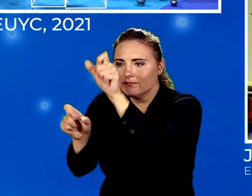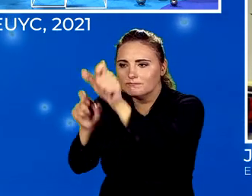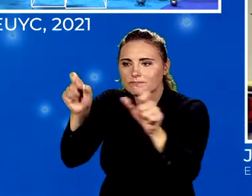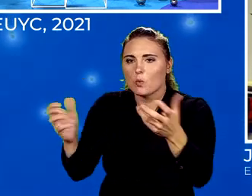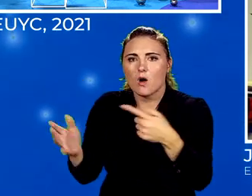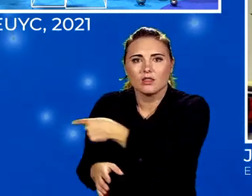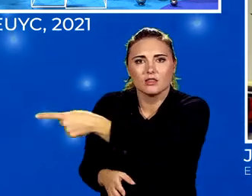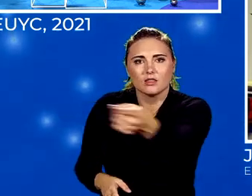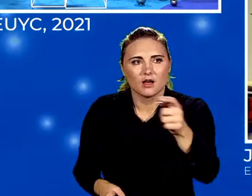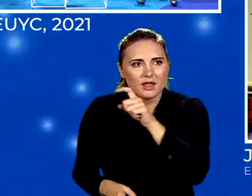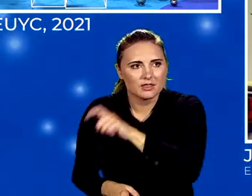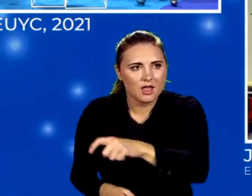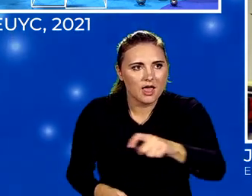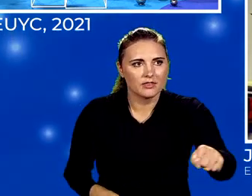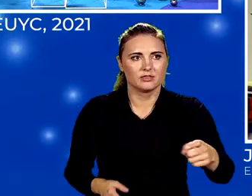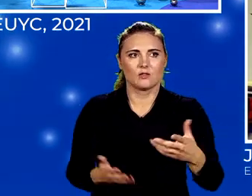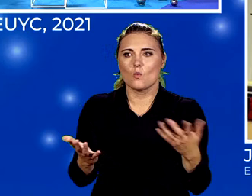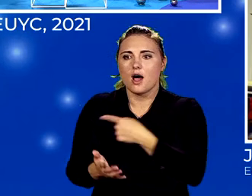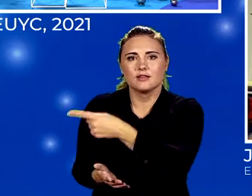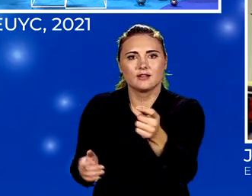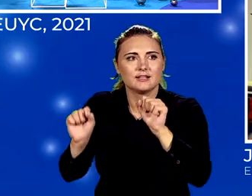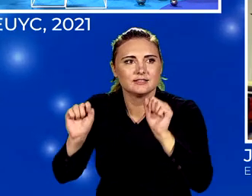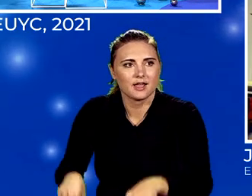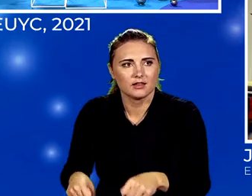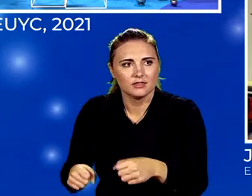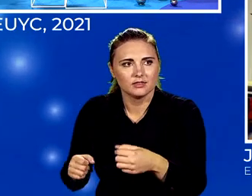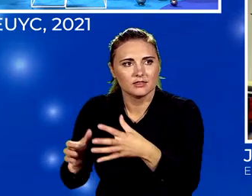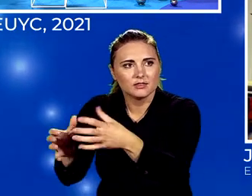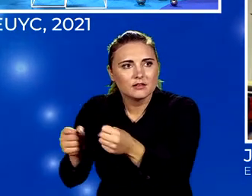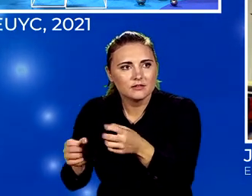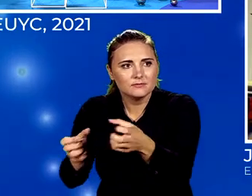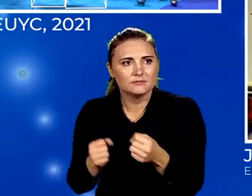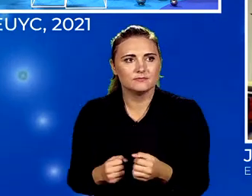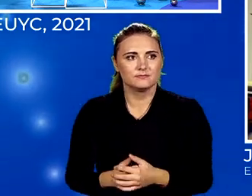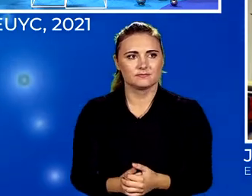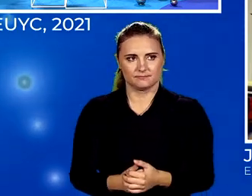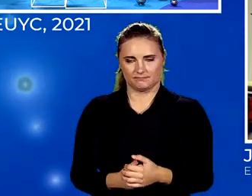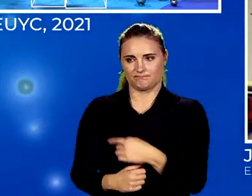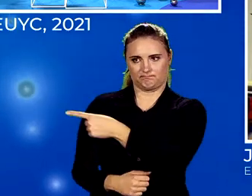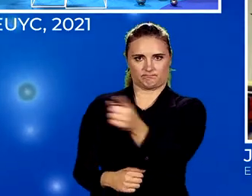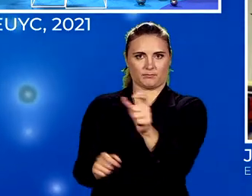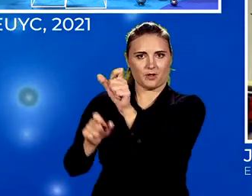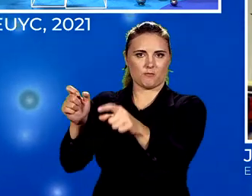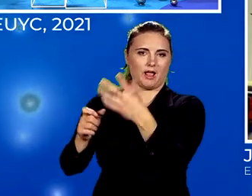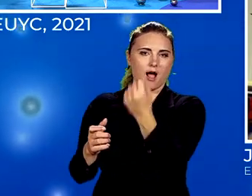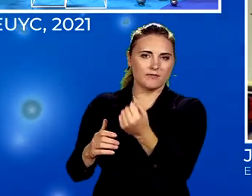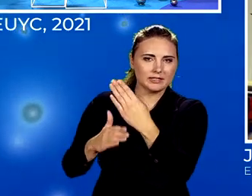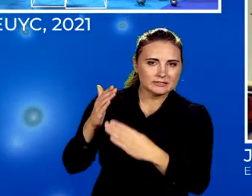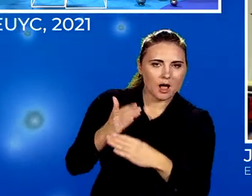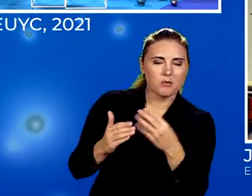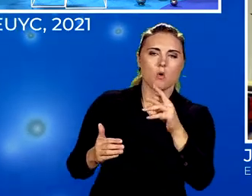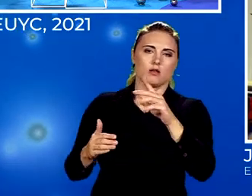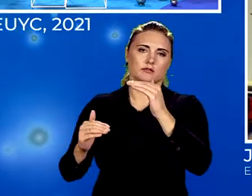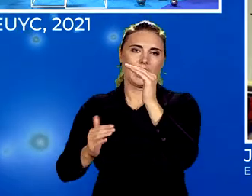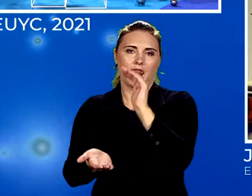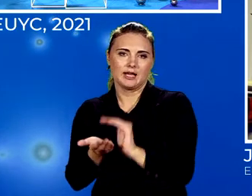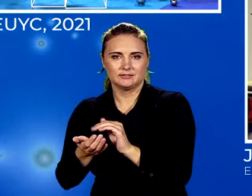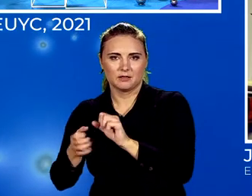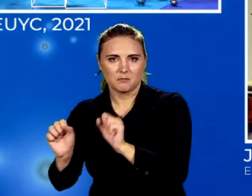face fewer opportunities or are people with disabilities. And as a European Youth Forum, I